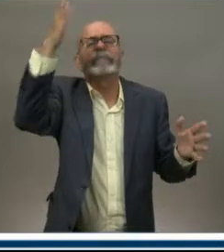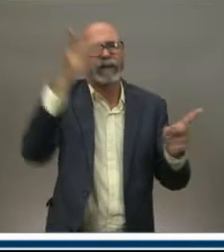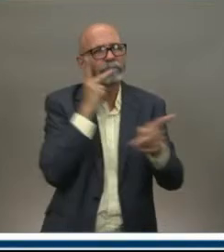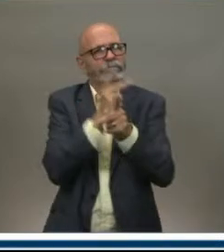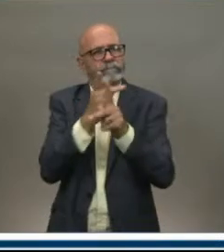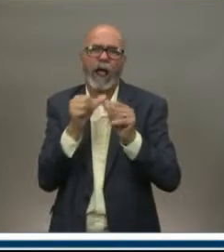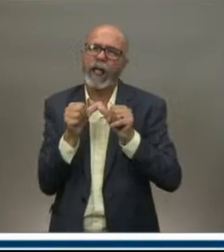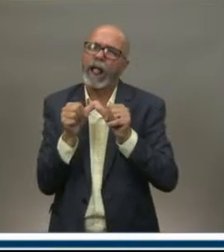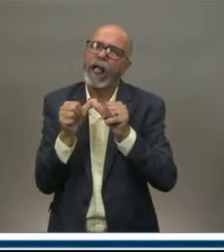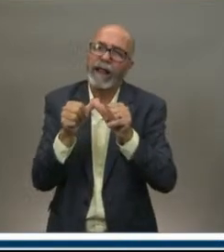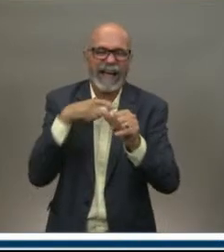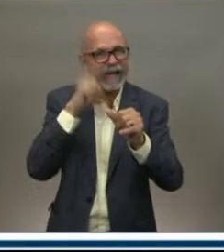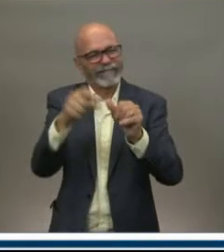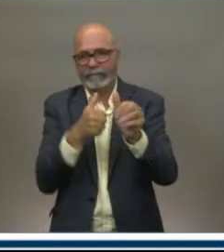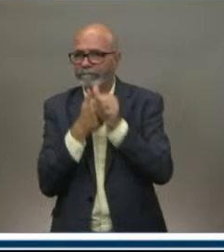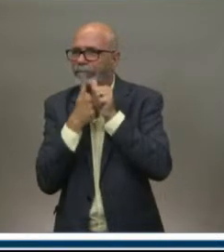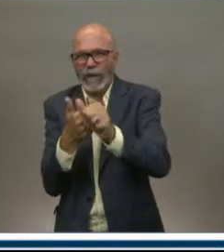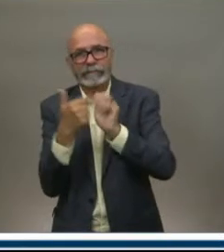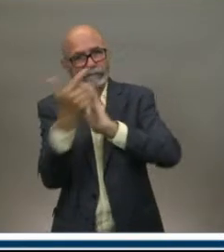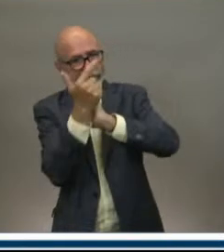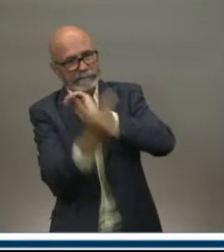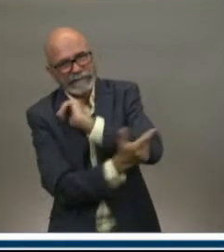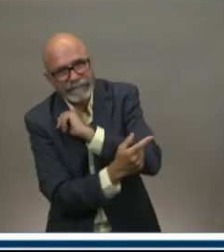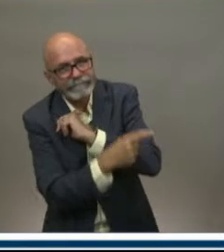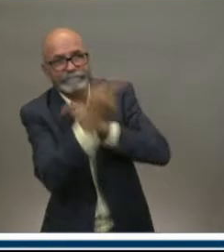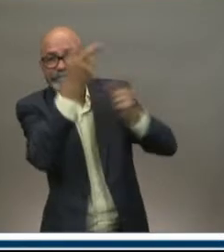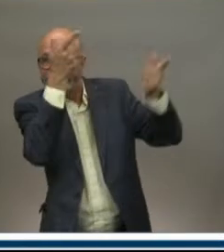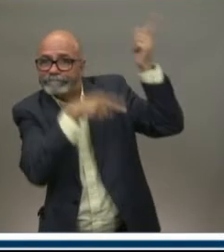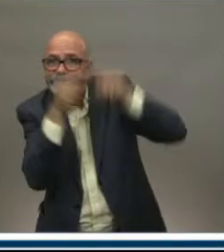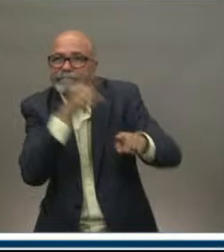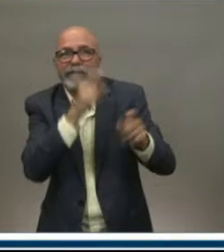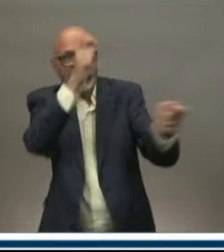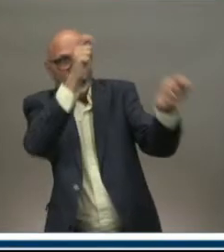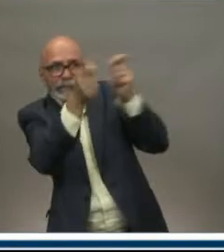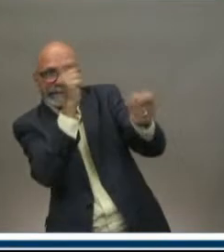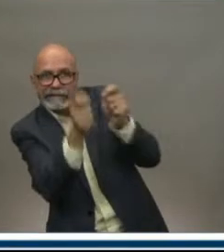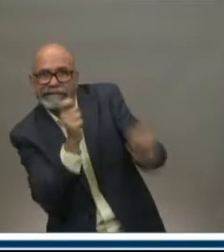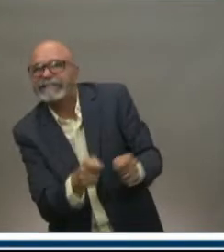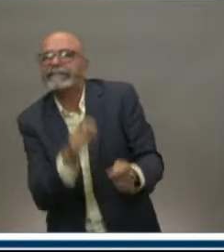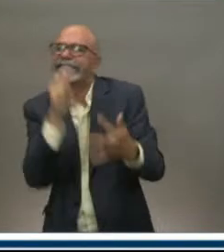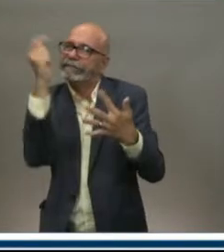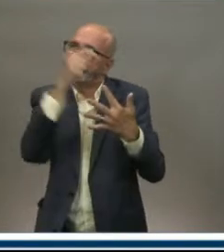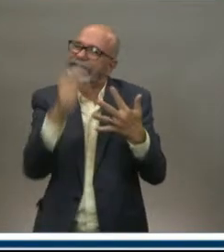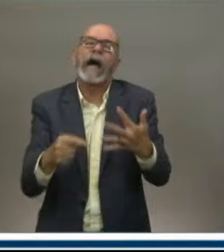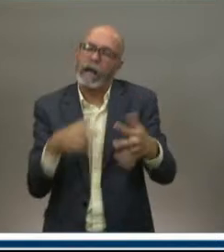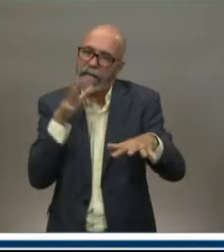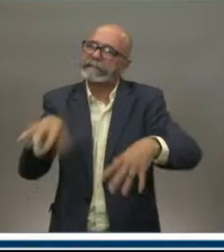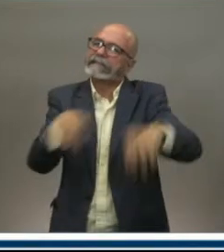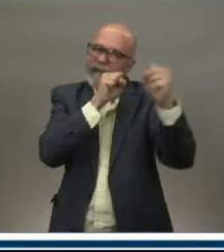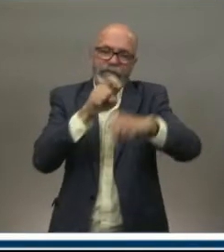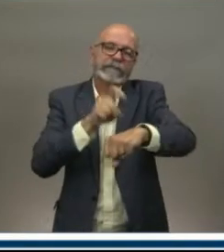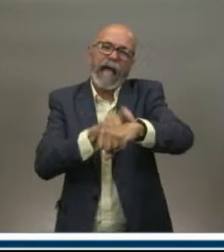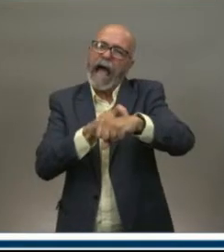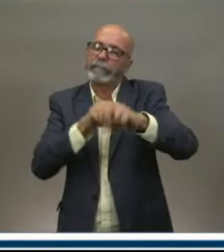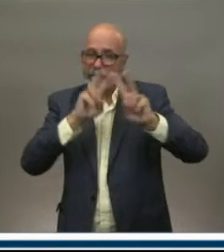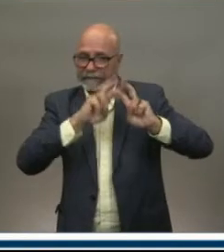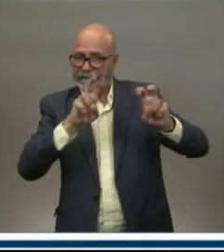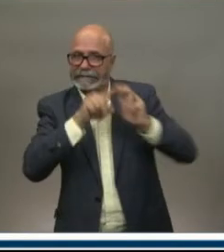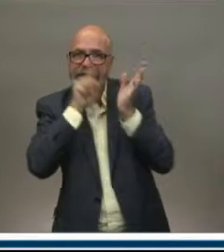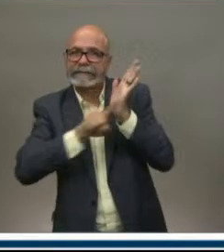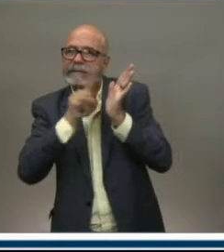legislative modernization and changes, that's going to take some time to analyze and